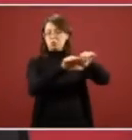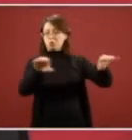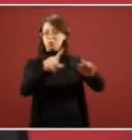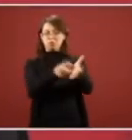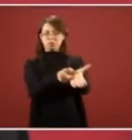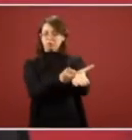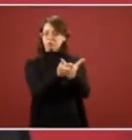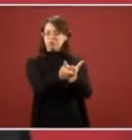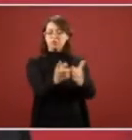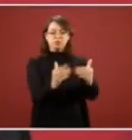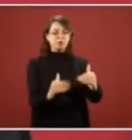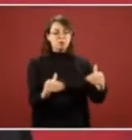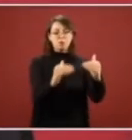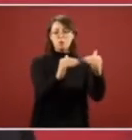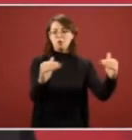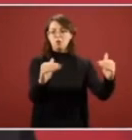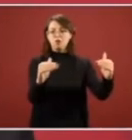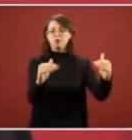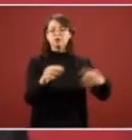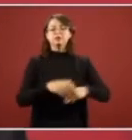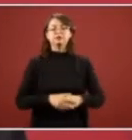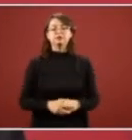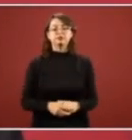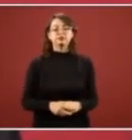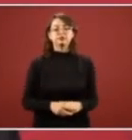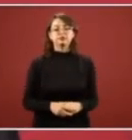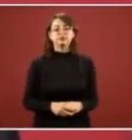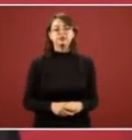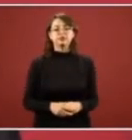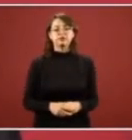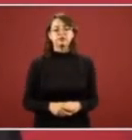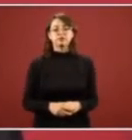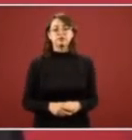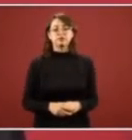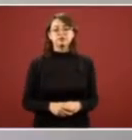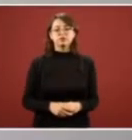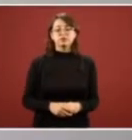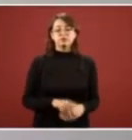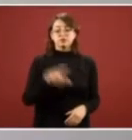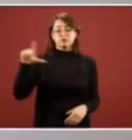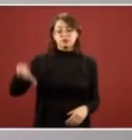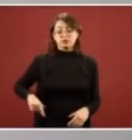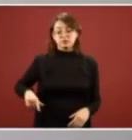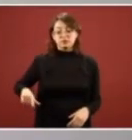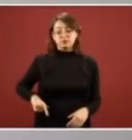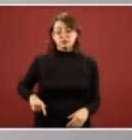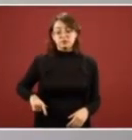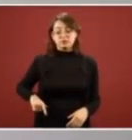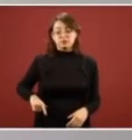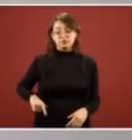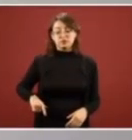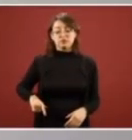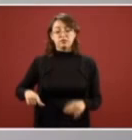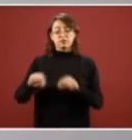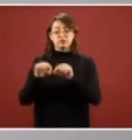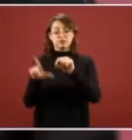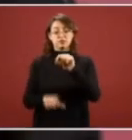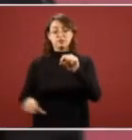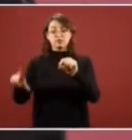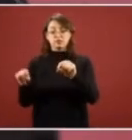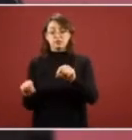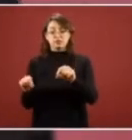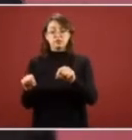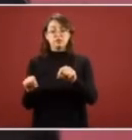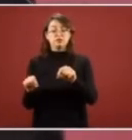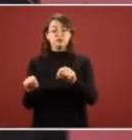same rights, y que el Estado and that debe the state también garantizar